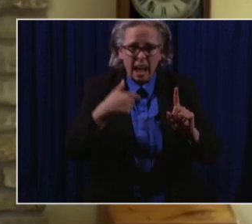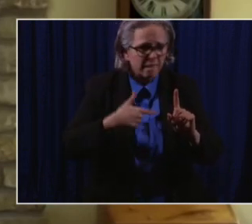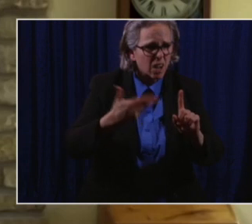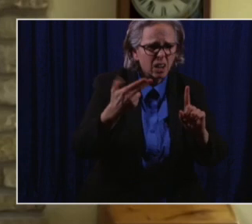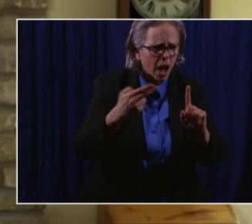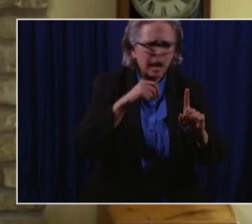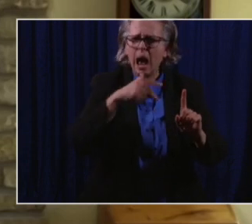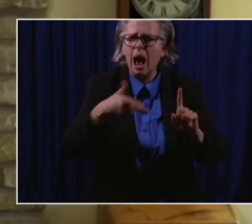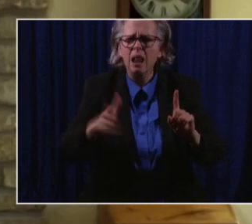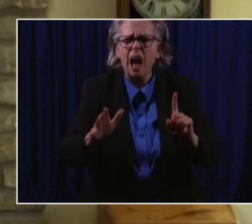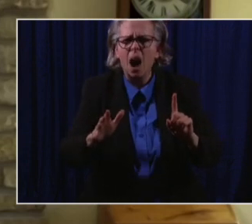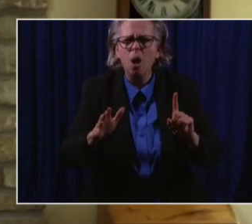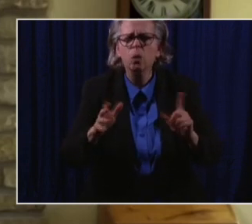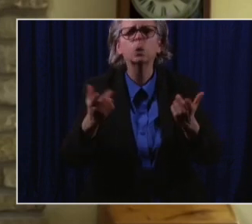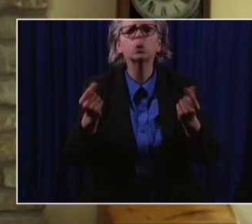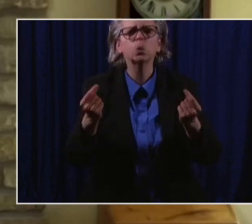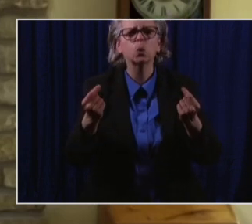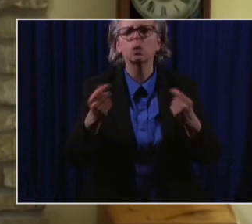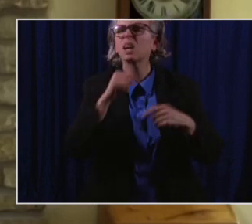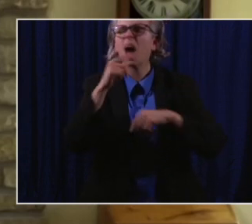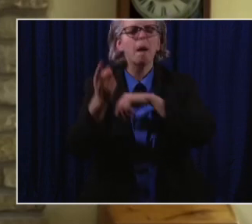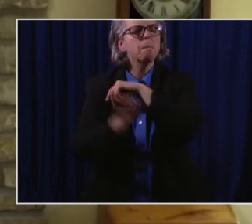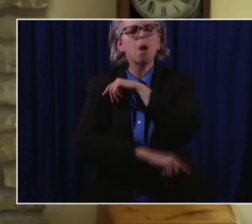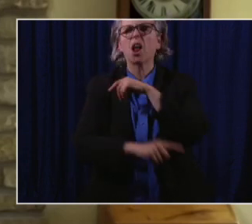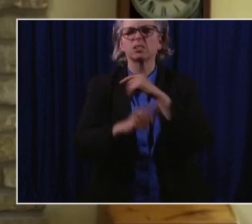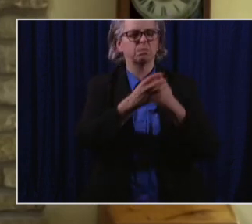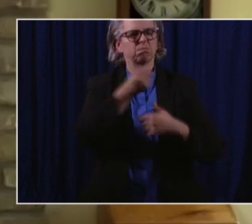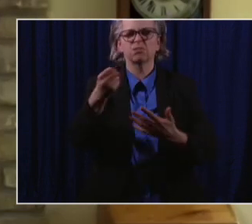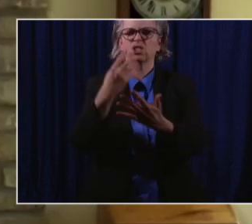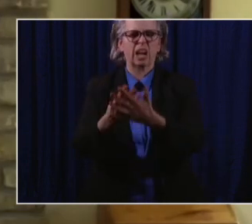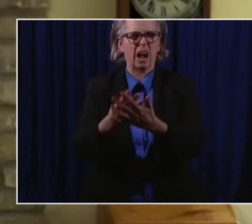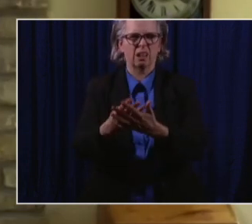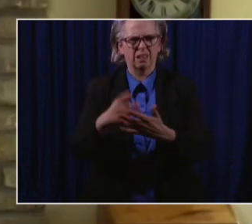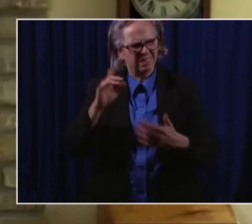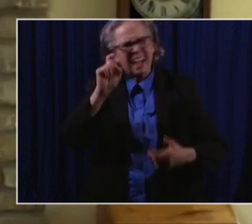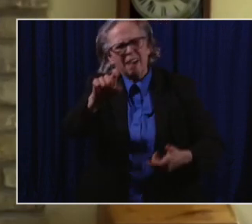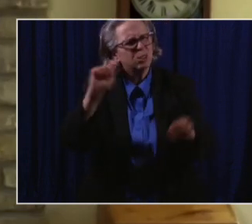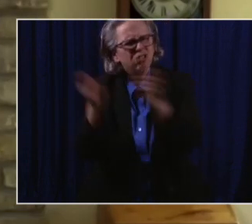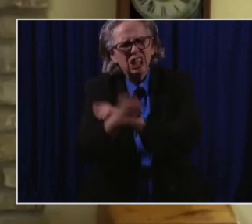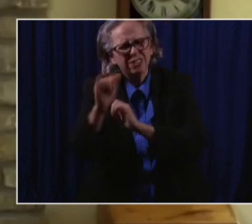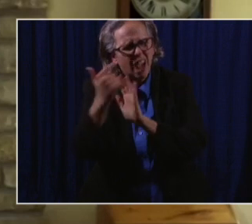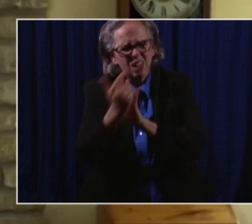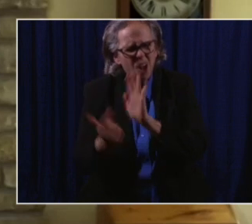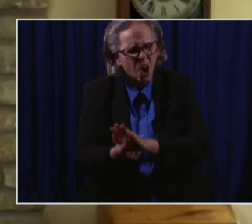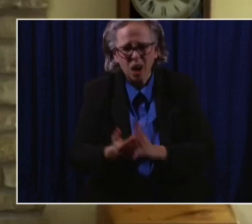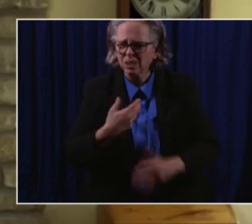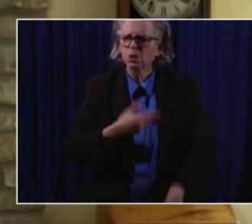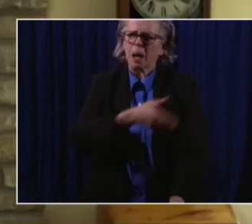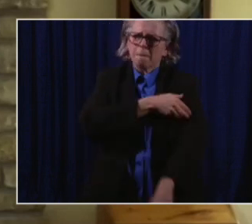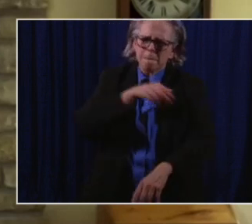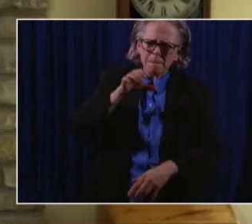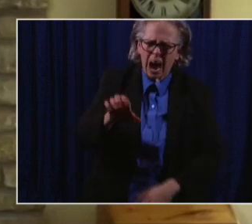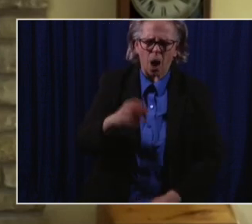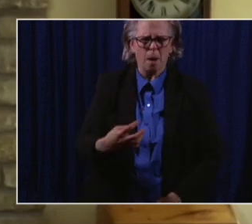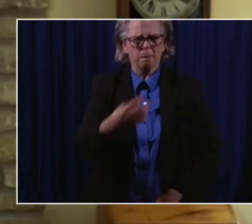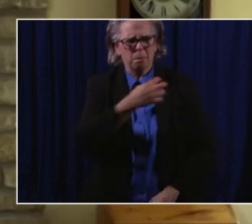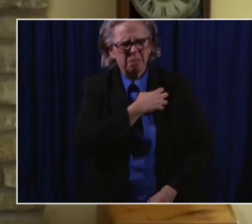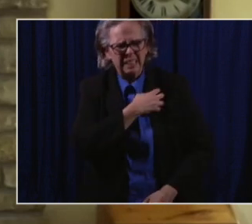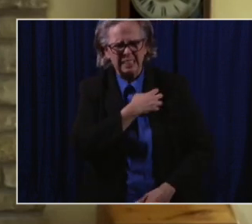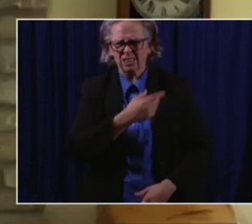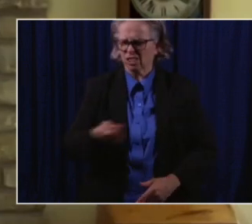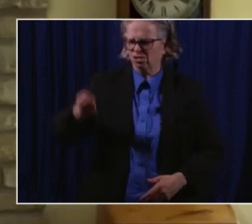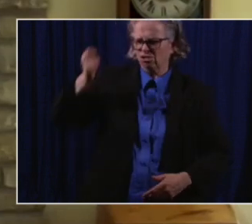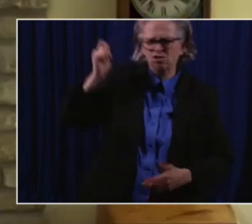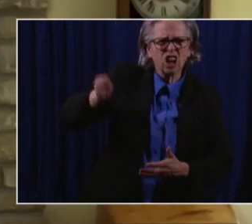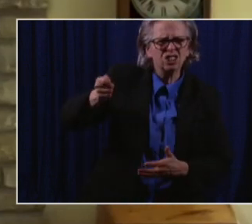that. We need to give our judges, we need to give our prosecutors, we need to give our police more flexibility.